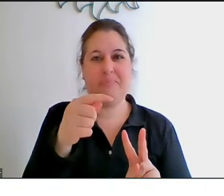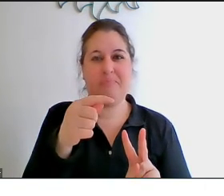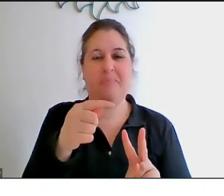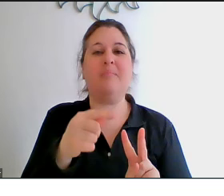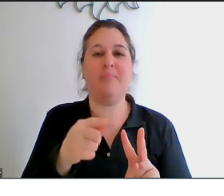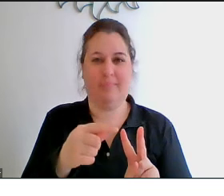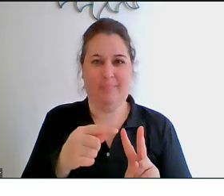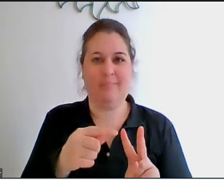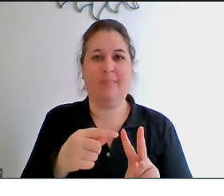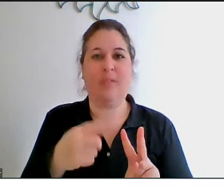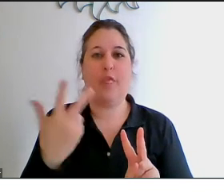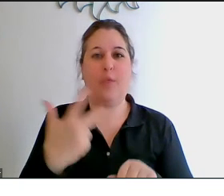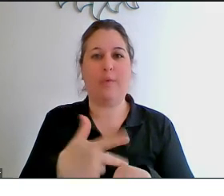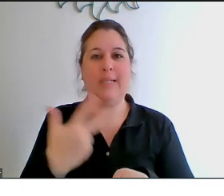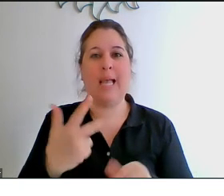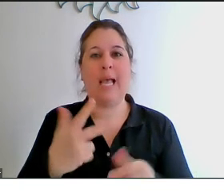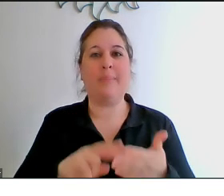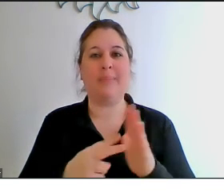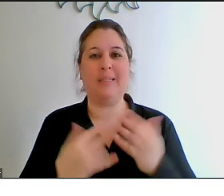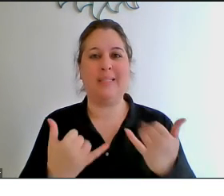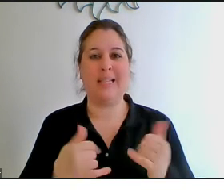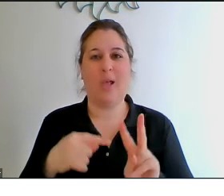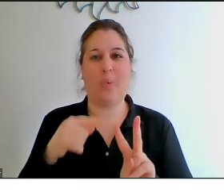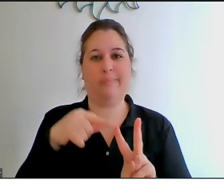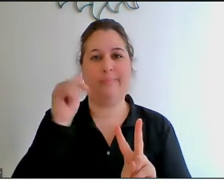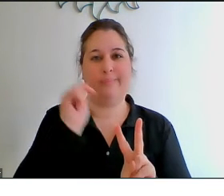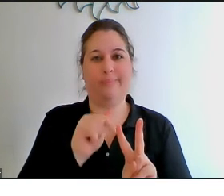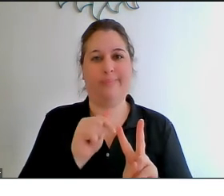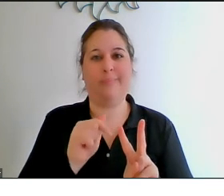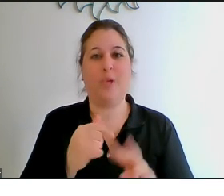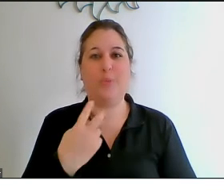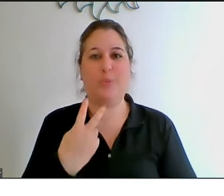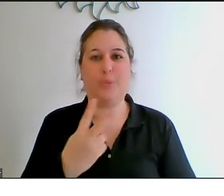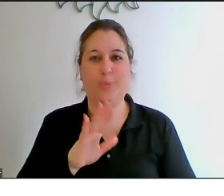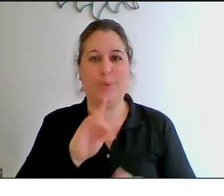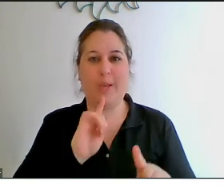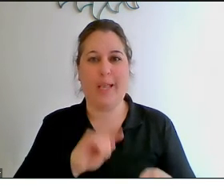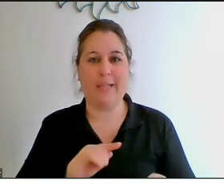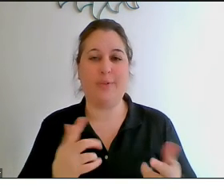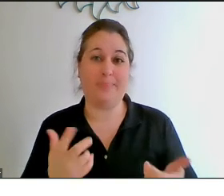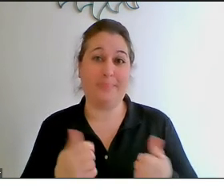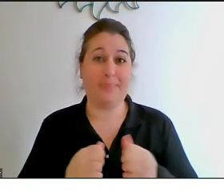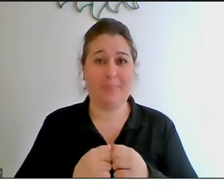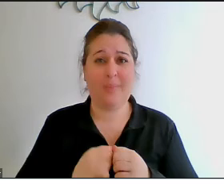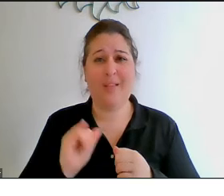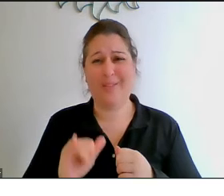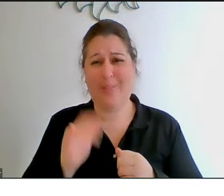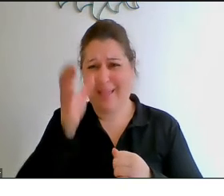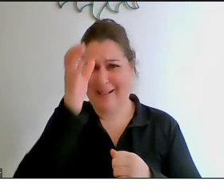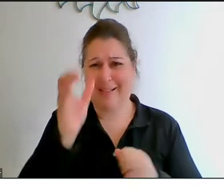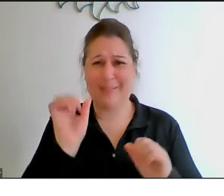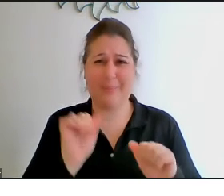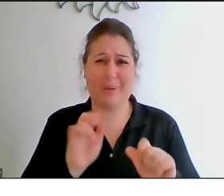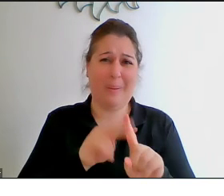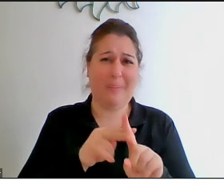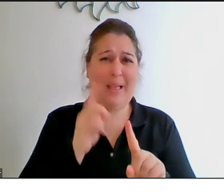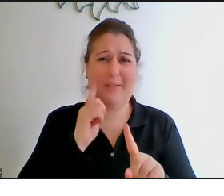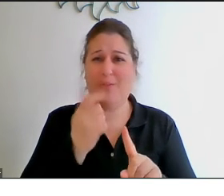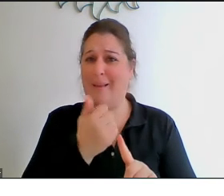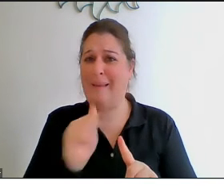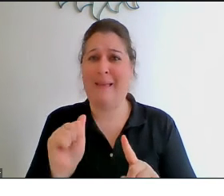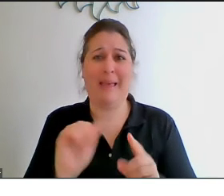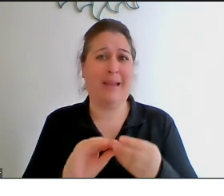So these two examples are meant to help you think about how to do this